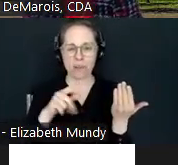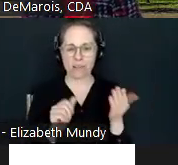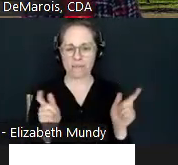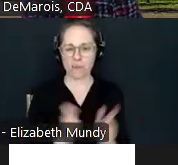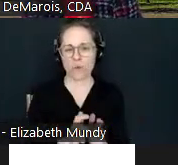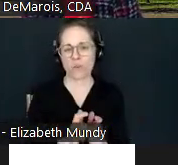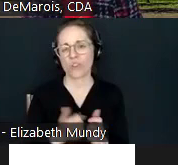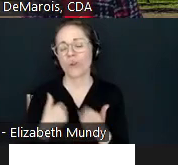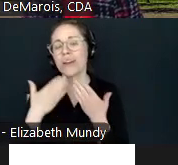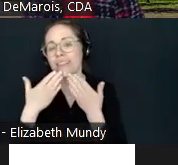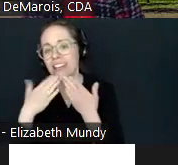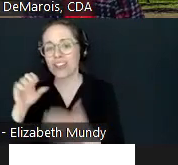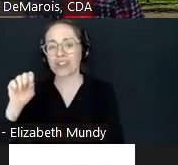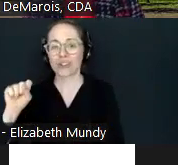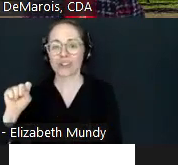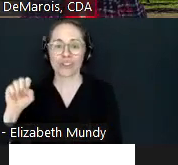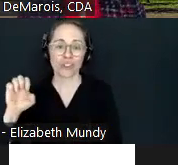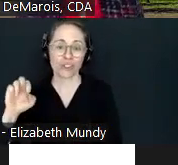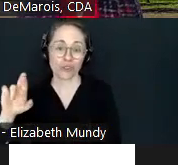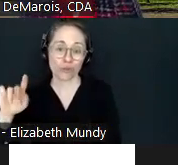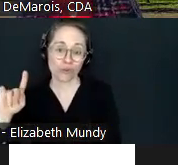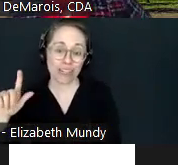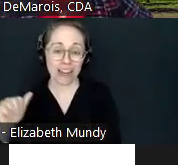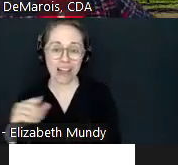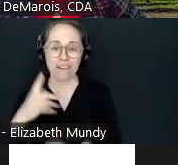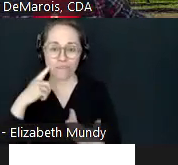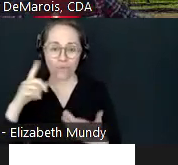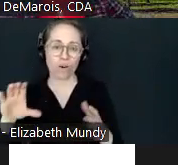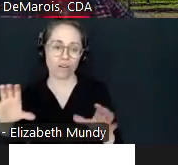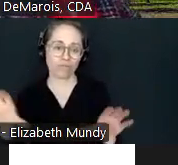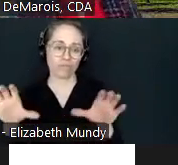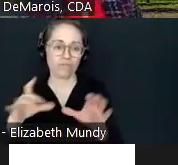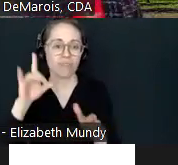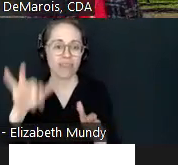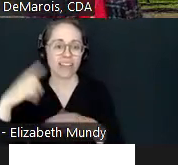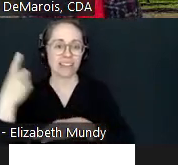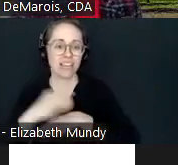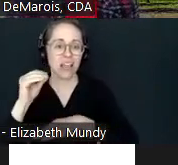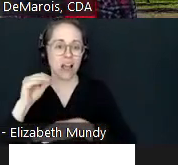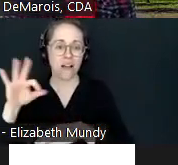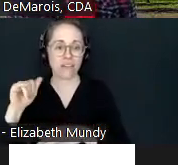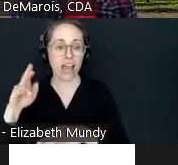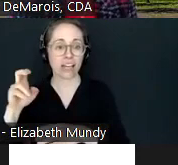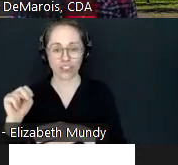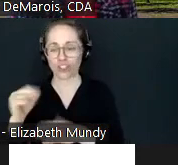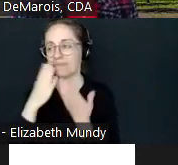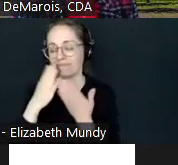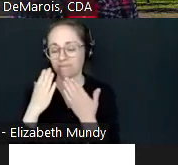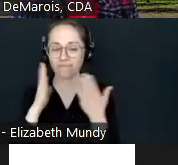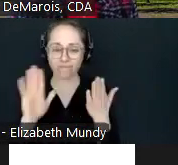this, the Day of Action. So I did want to share with all of you that we